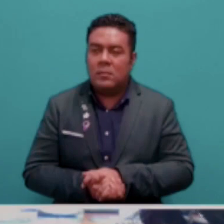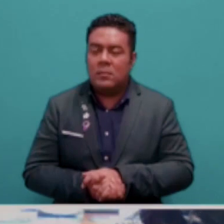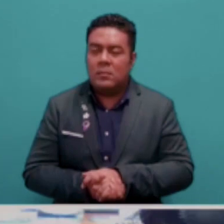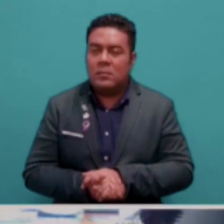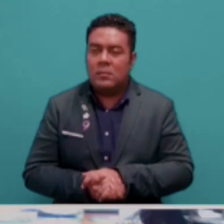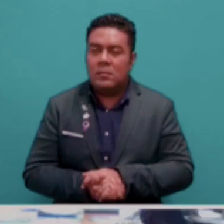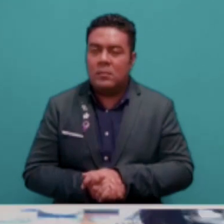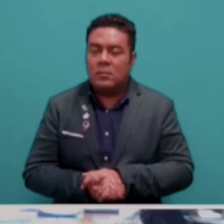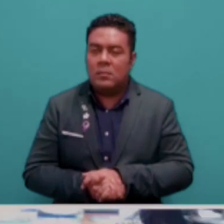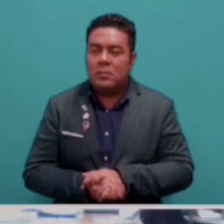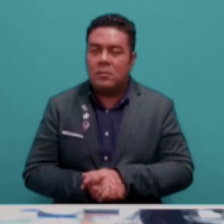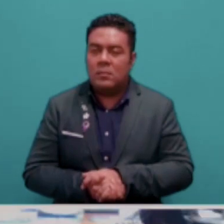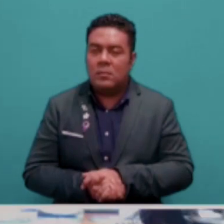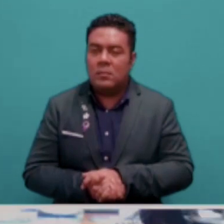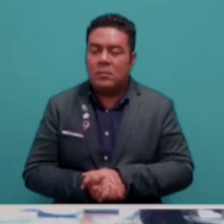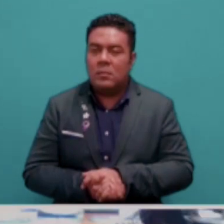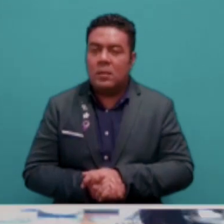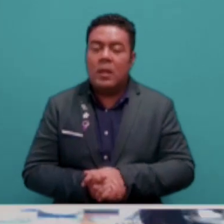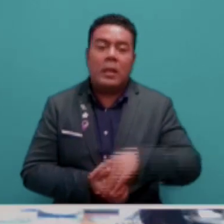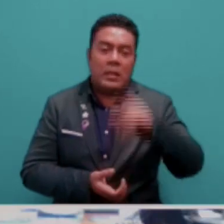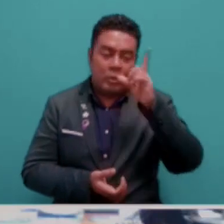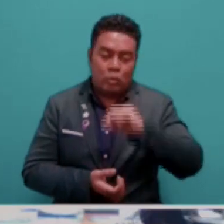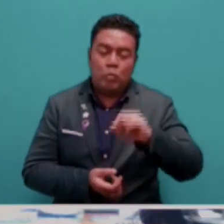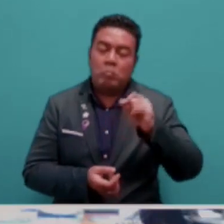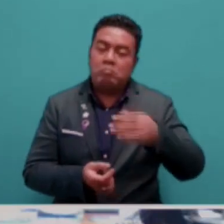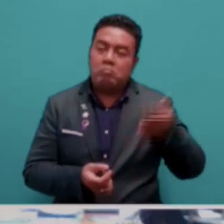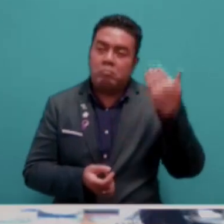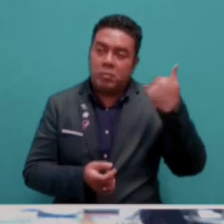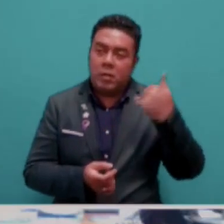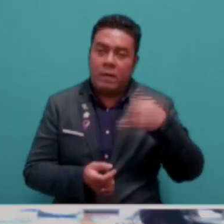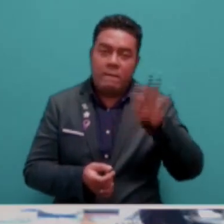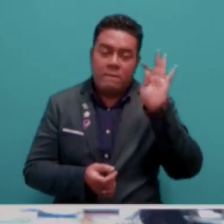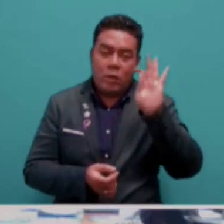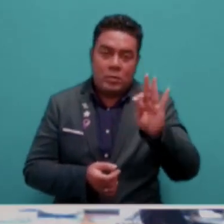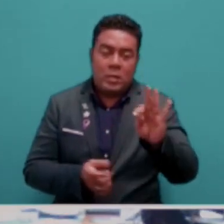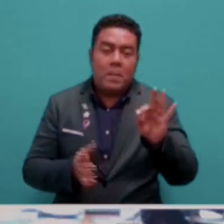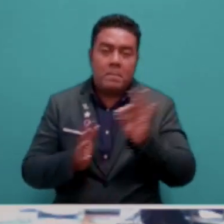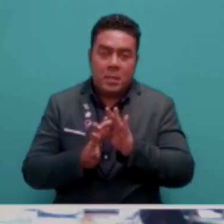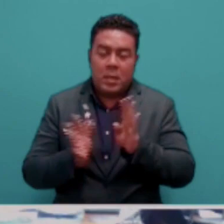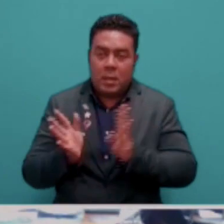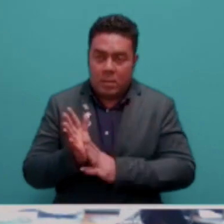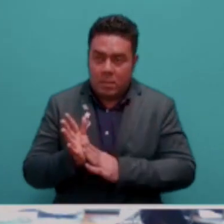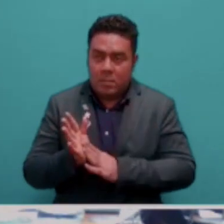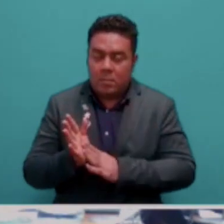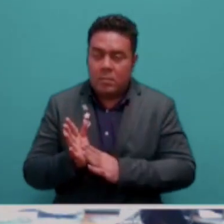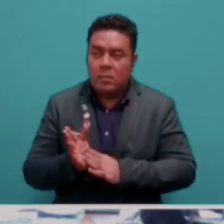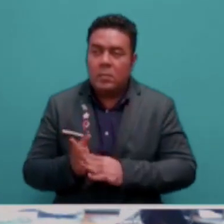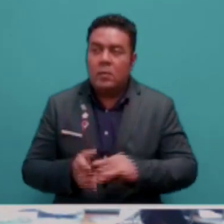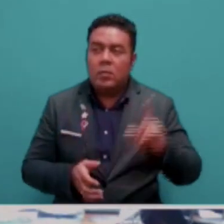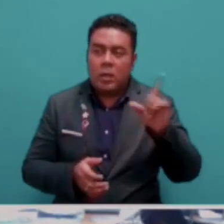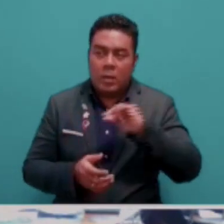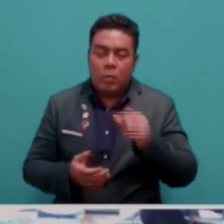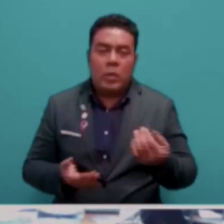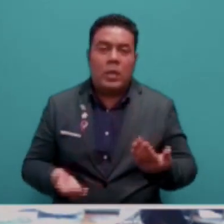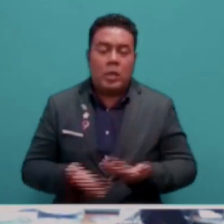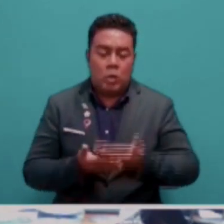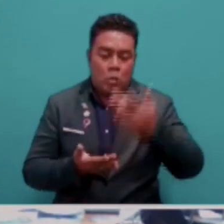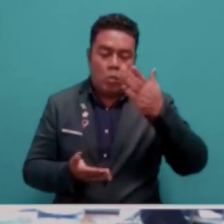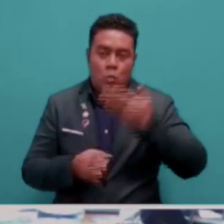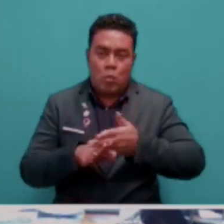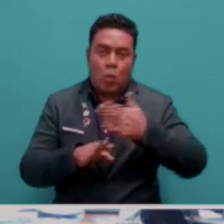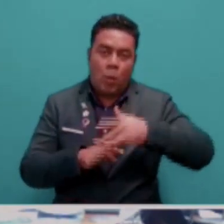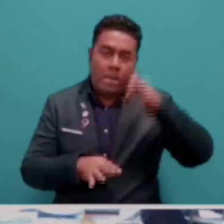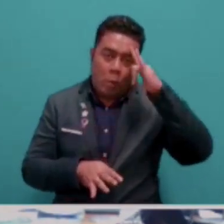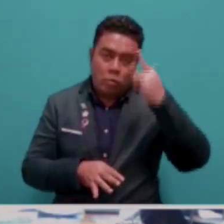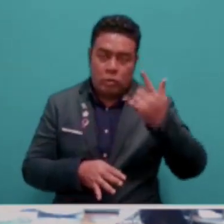again, like he did previously, forcing the Honourable Prime Minister to come up with this motion, Mr. Speaker, sir?